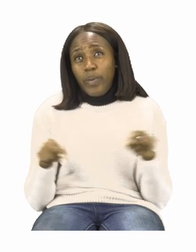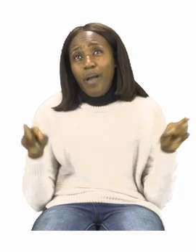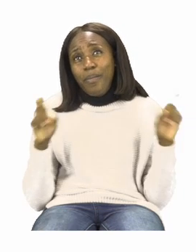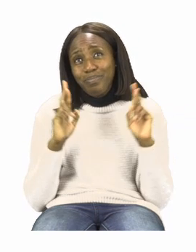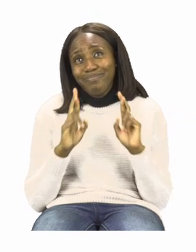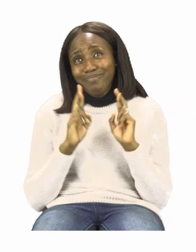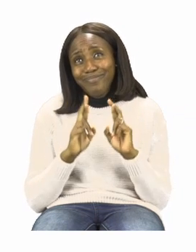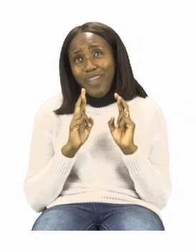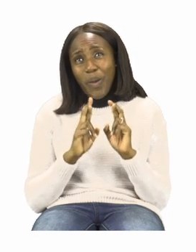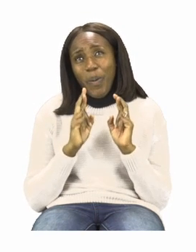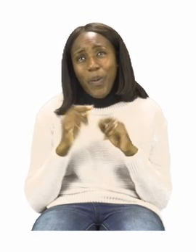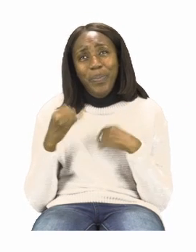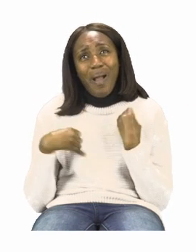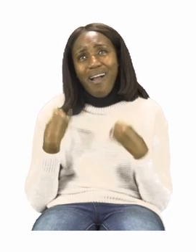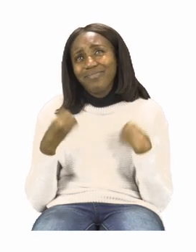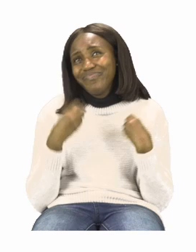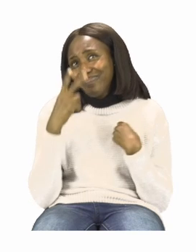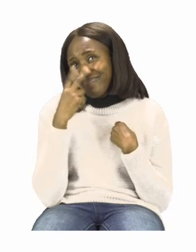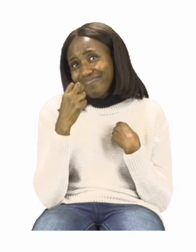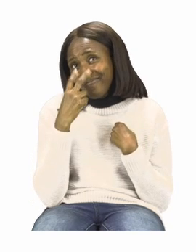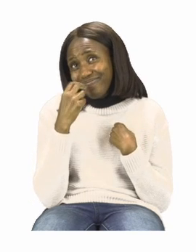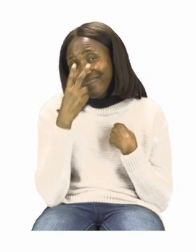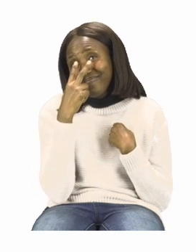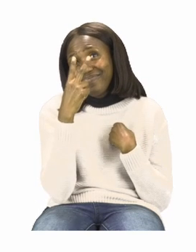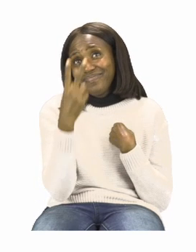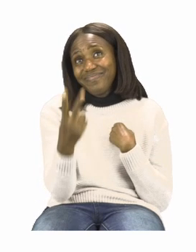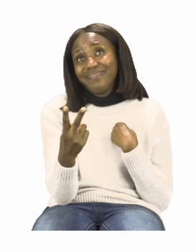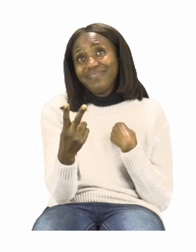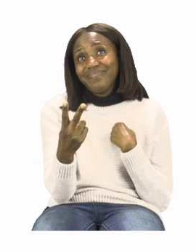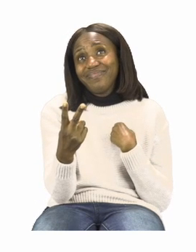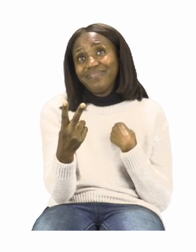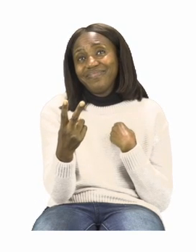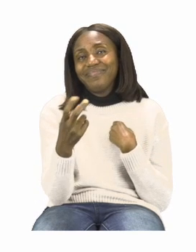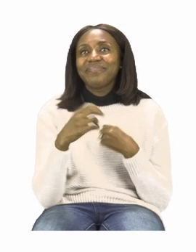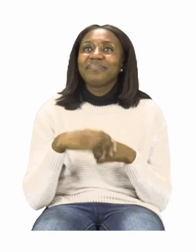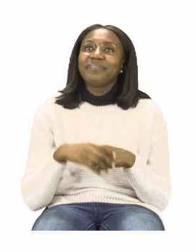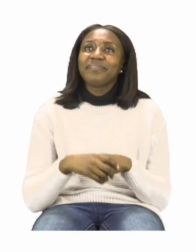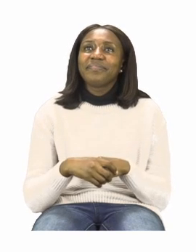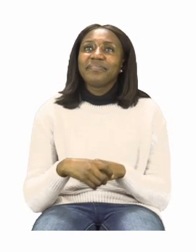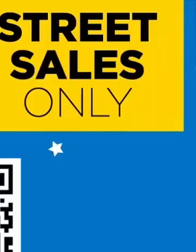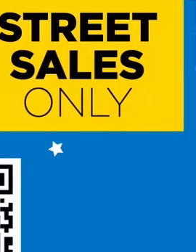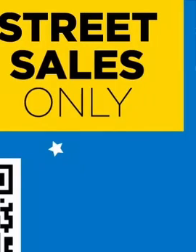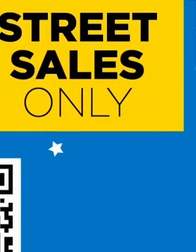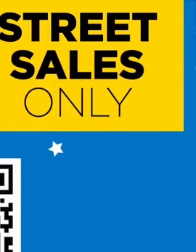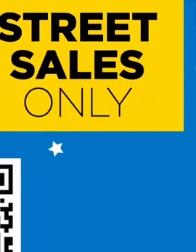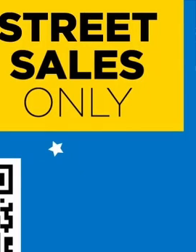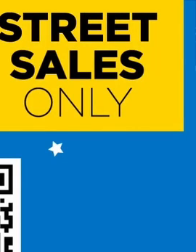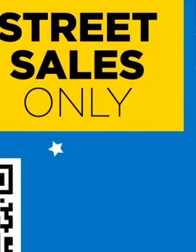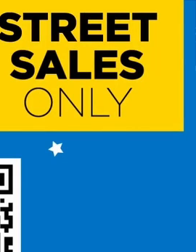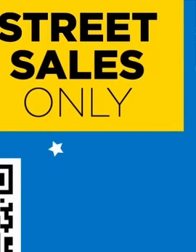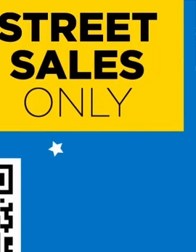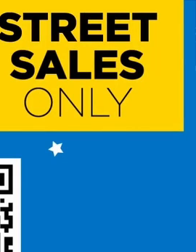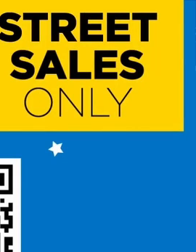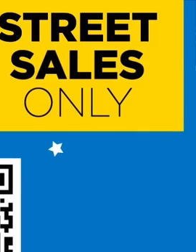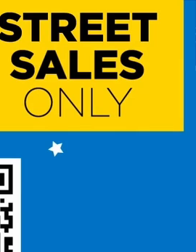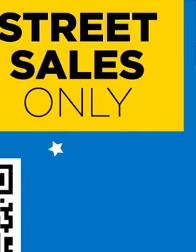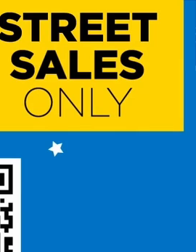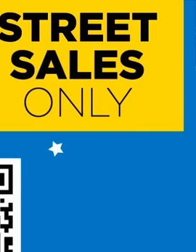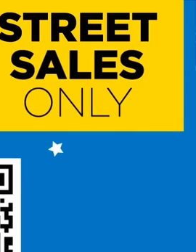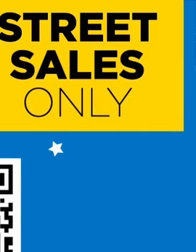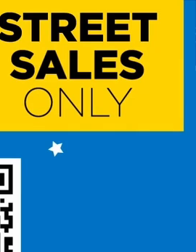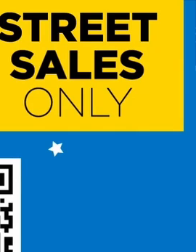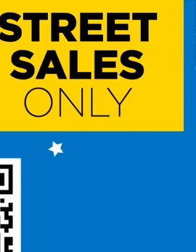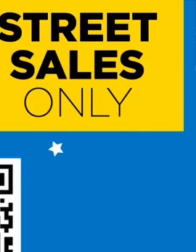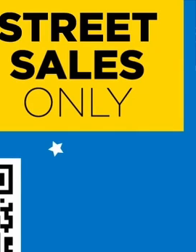fun with this activity. We will see you after this. Follow us on MyZone Facebook